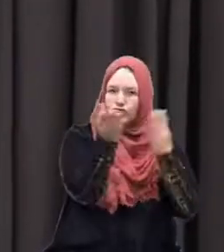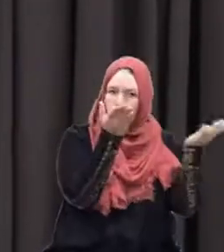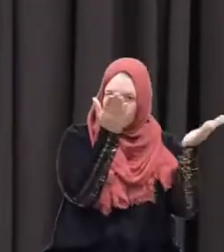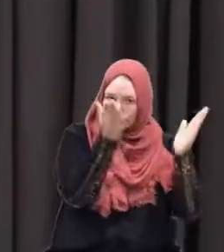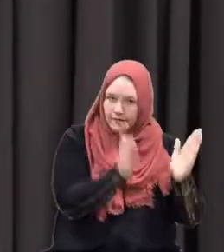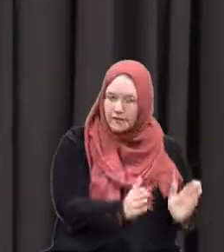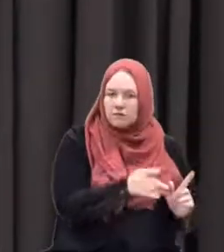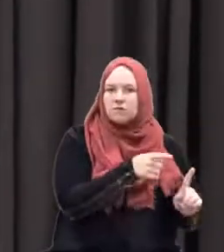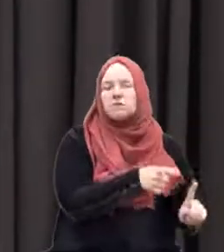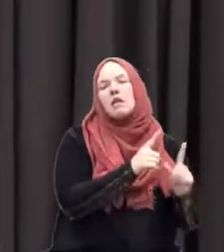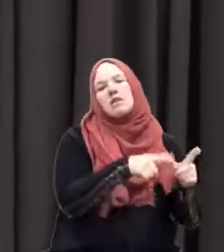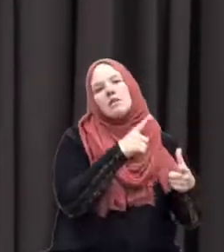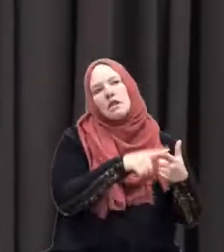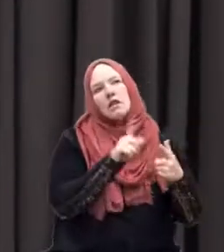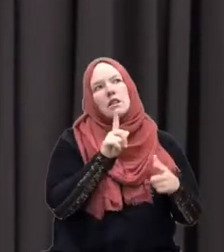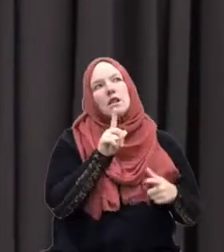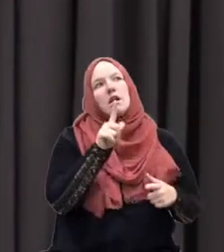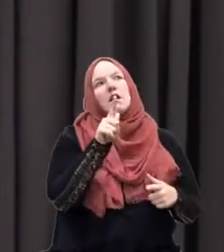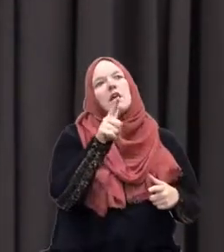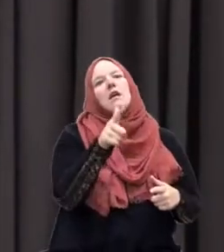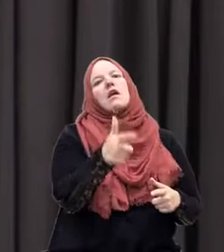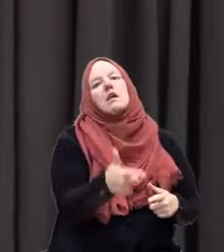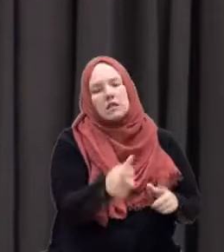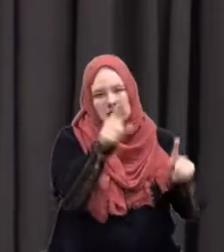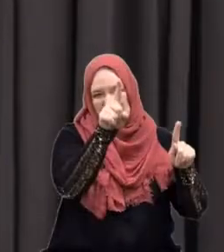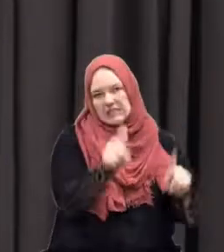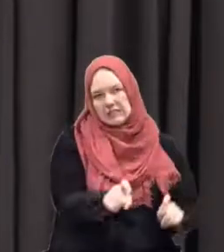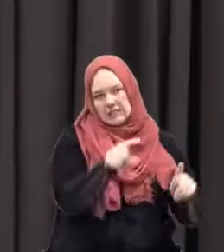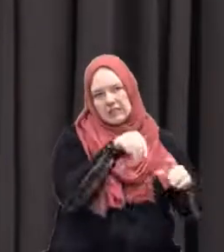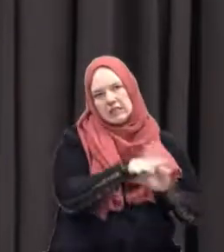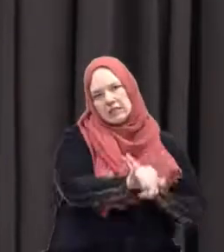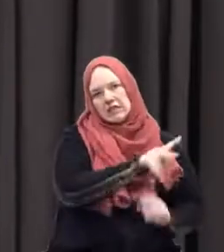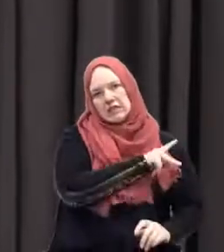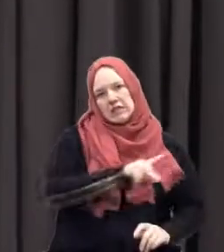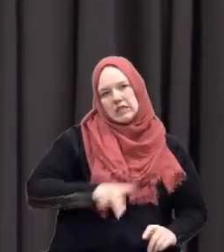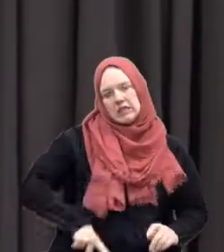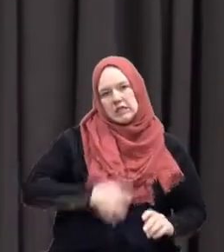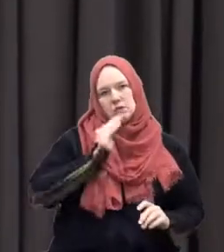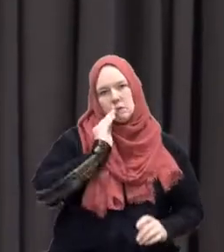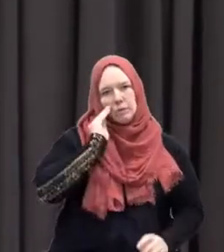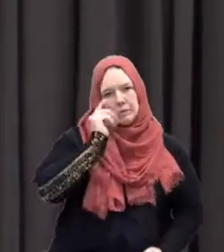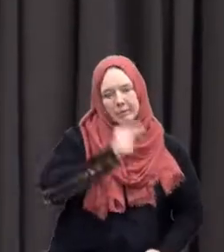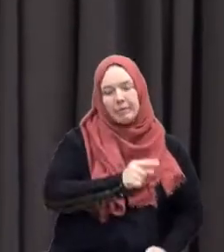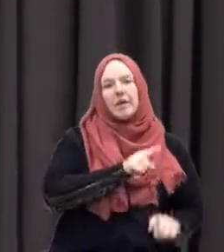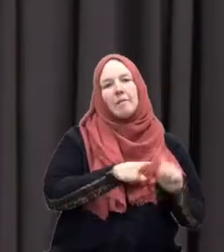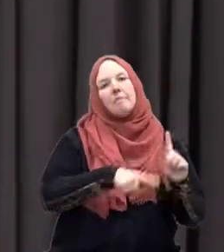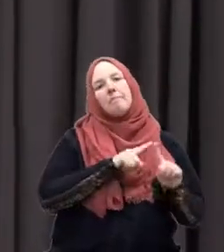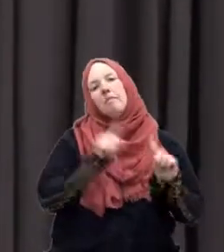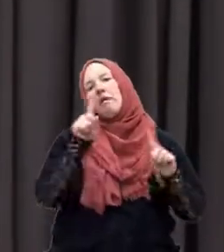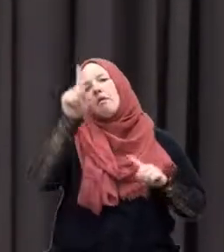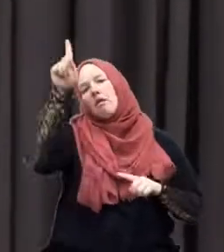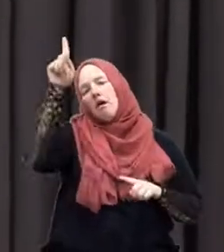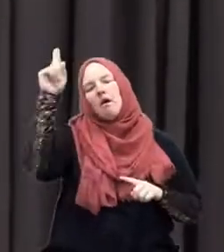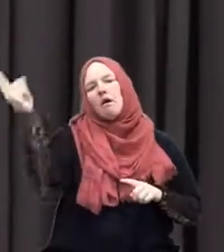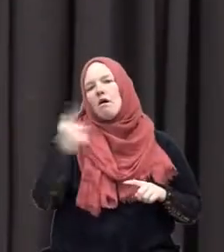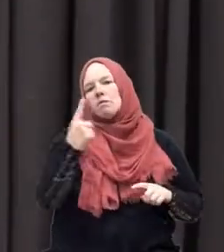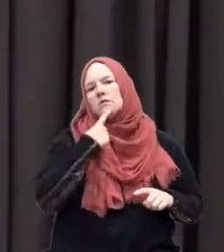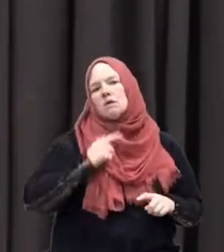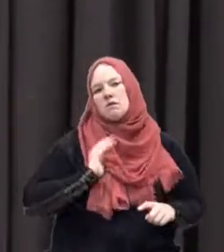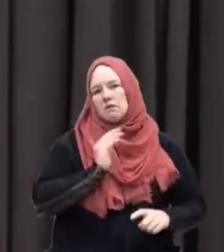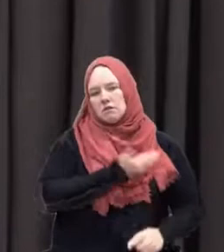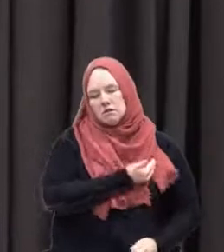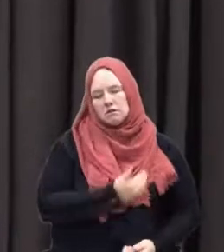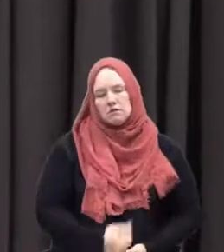but also potential adopted child. And then he is tested in that palace. But Allah keeps telling